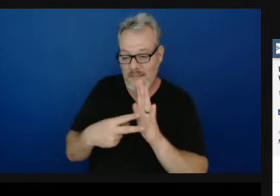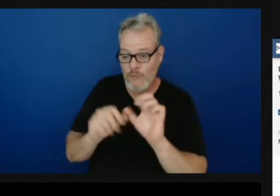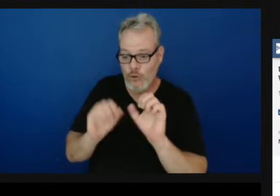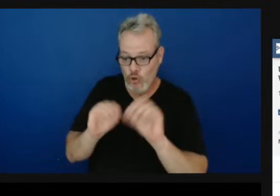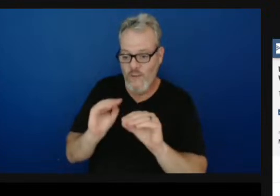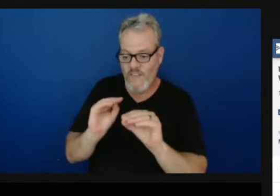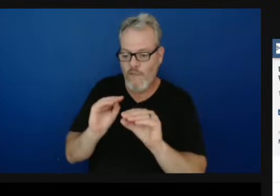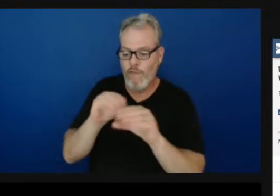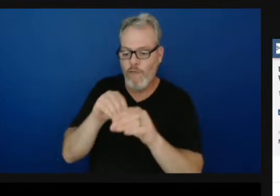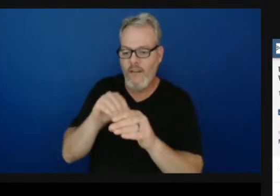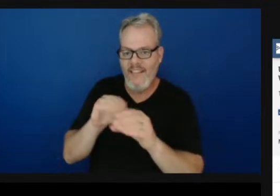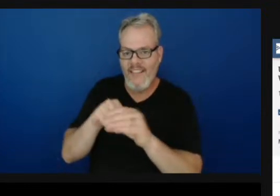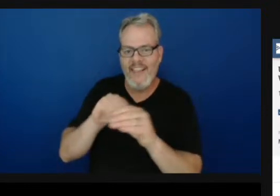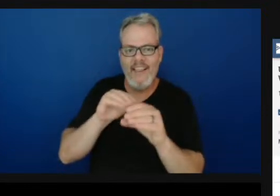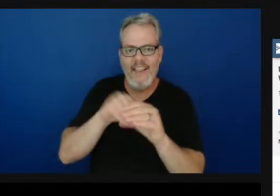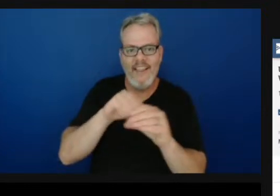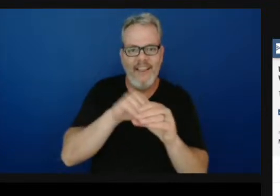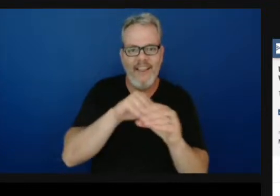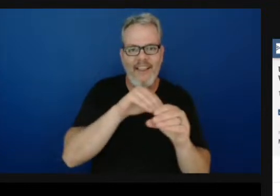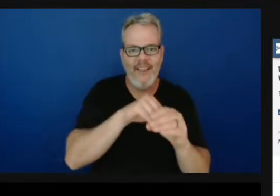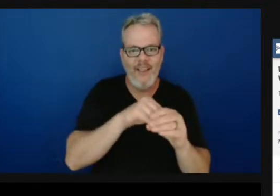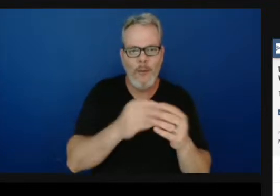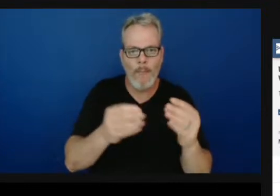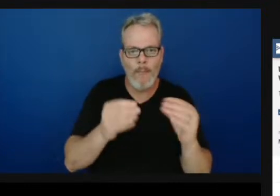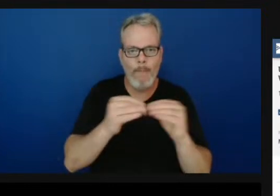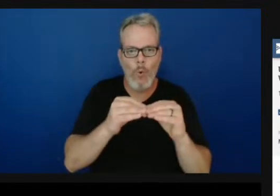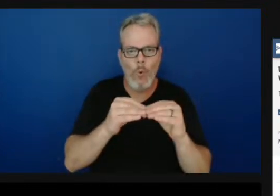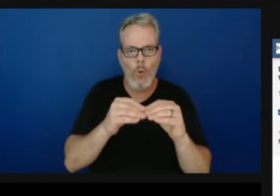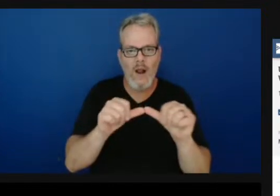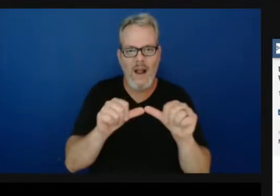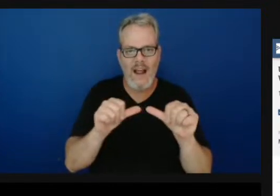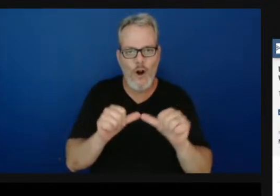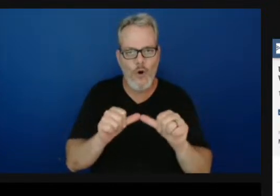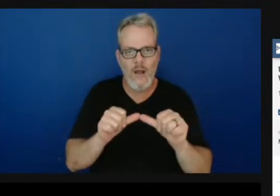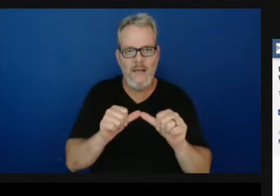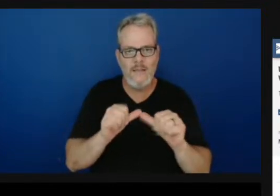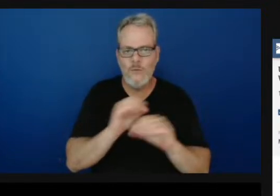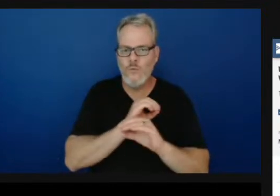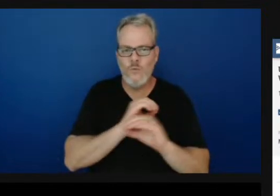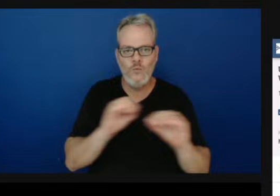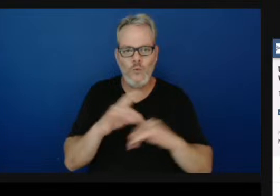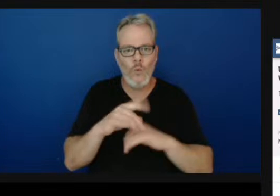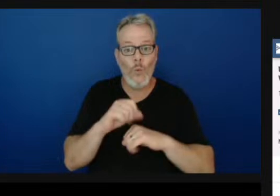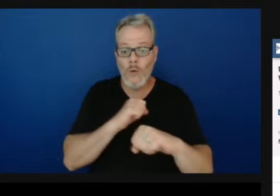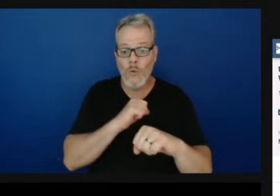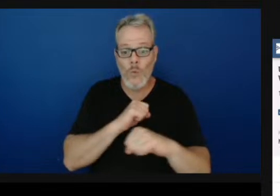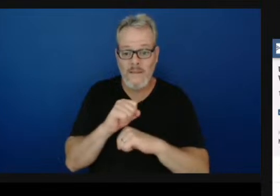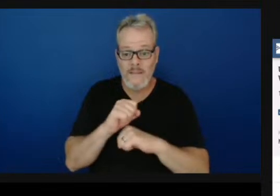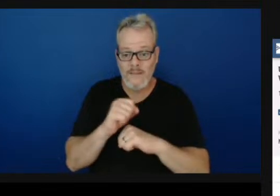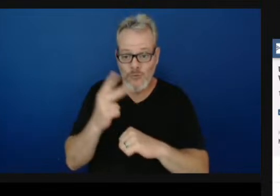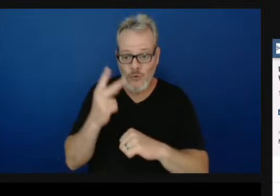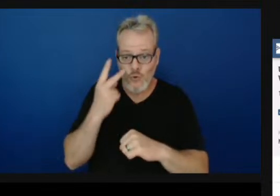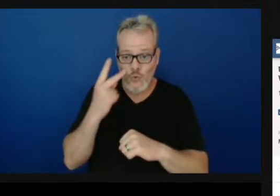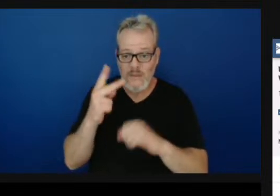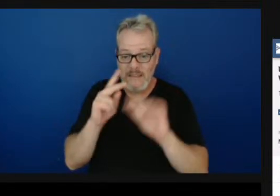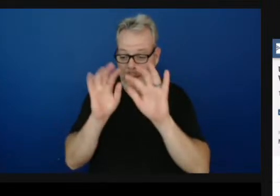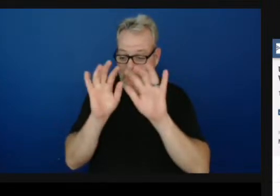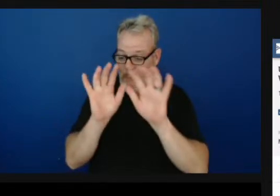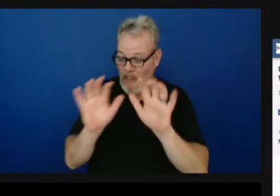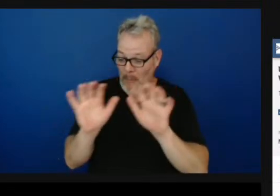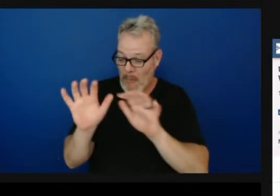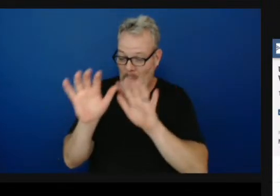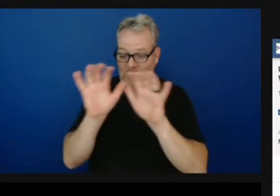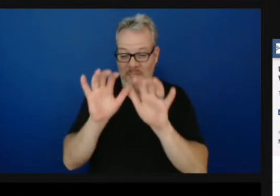and that seems to be what's happening. No earthquakes, maybe in the middle where the magma is the most mobile. You're seeing them at the edges where the magma is trying to